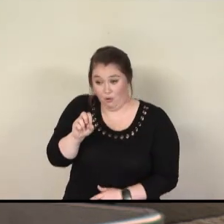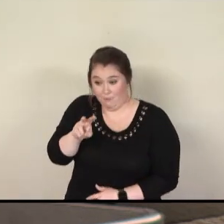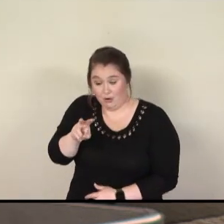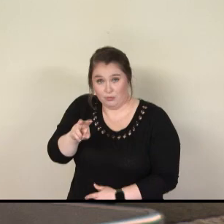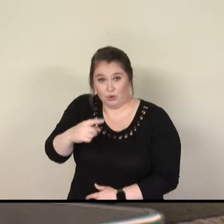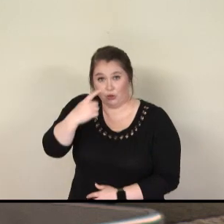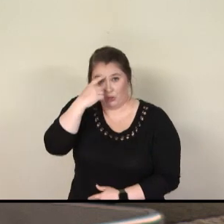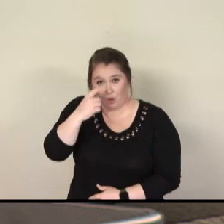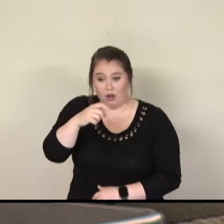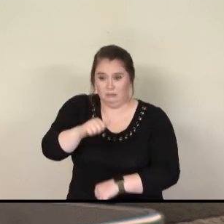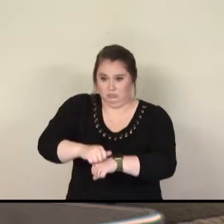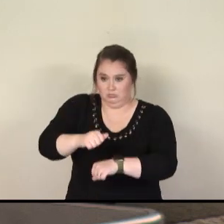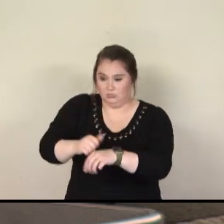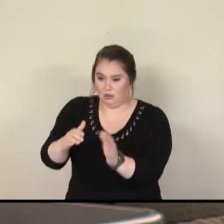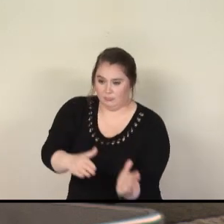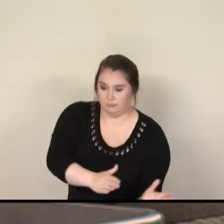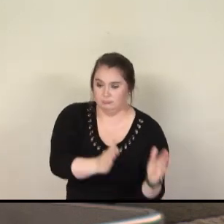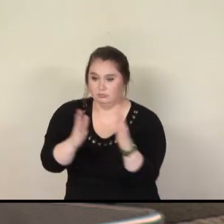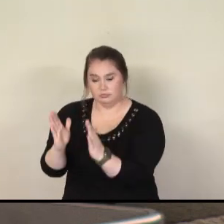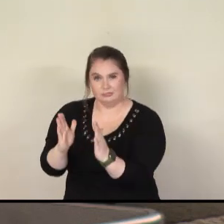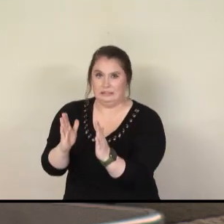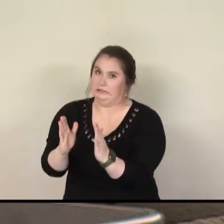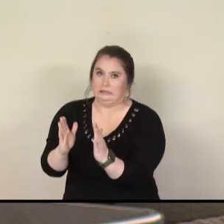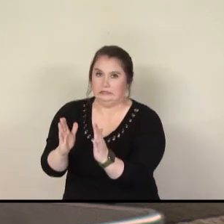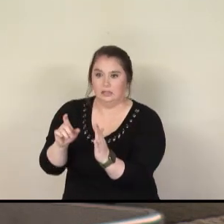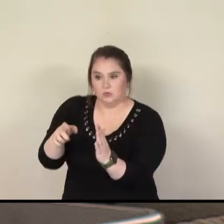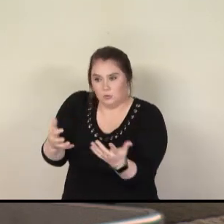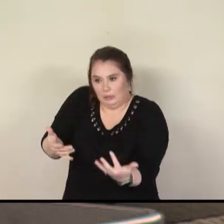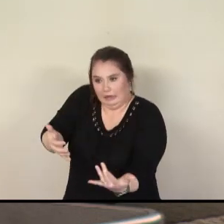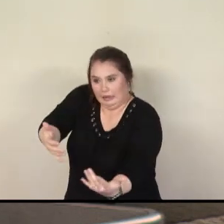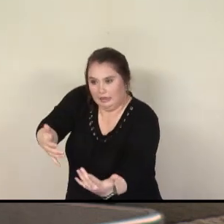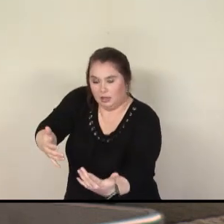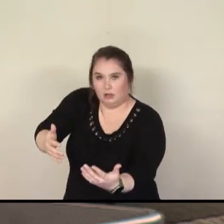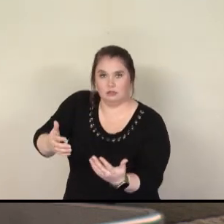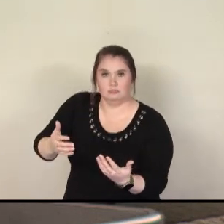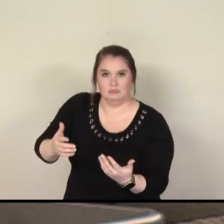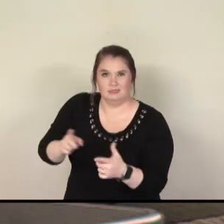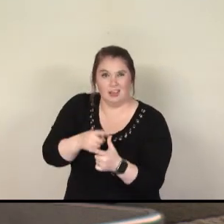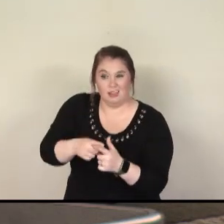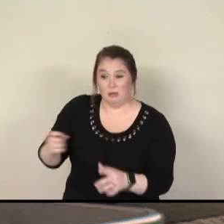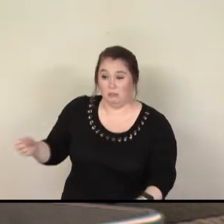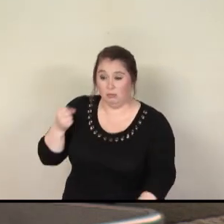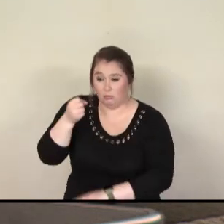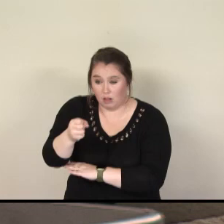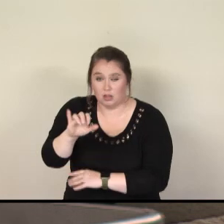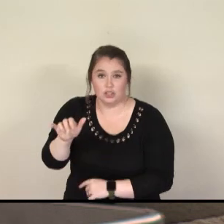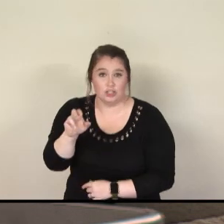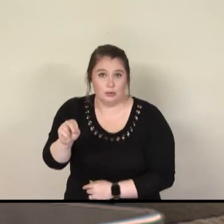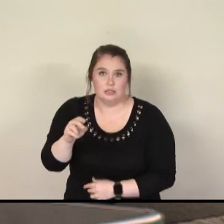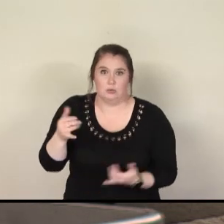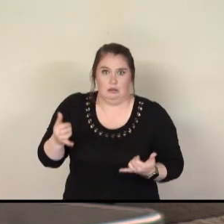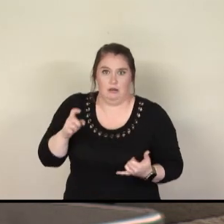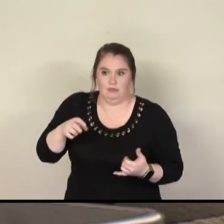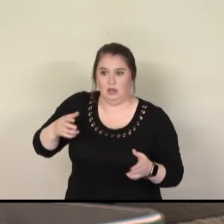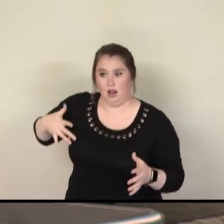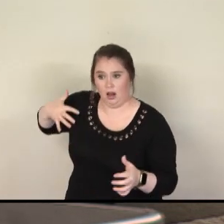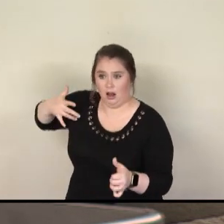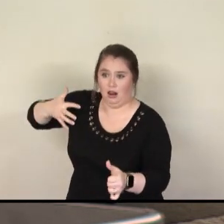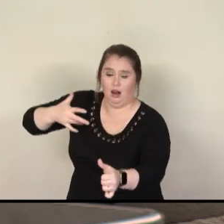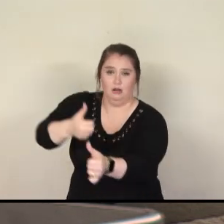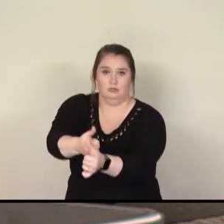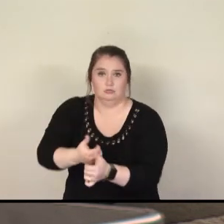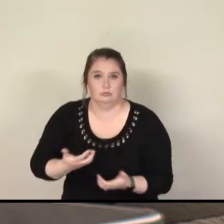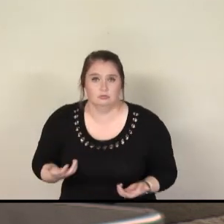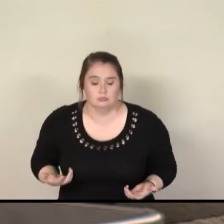they anticipated, they were not able to do that until January, and they've had to catch up, basically.